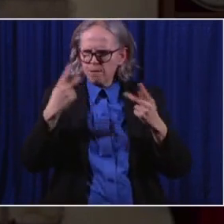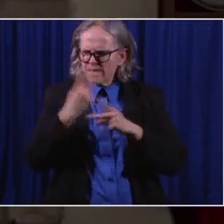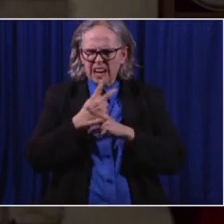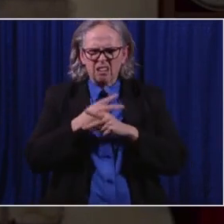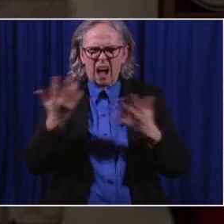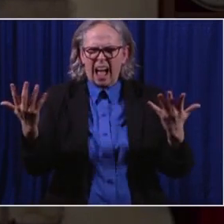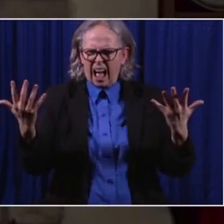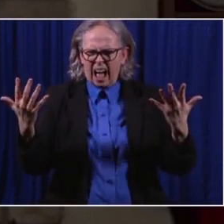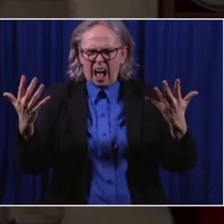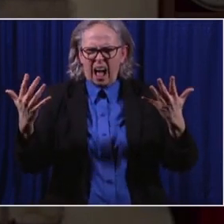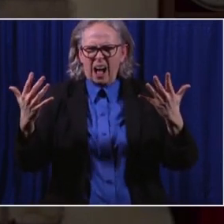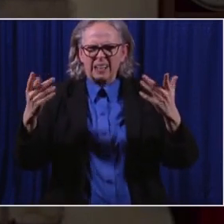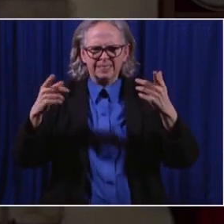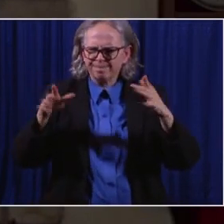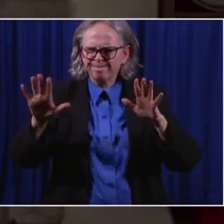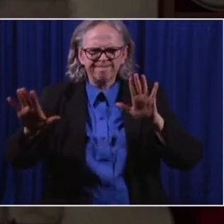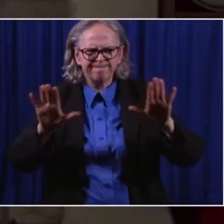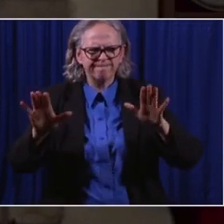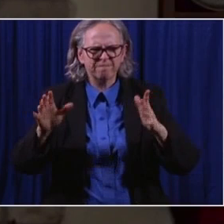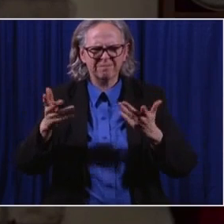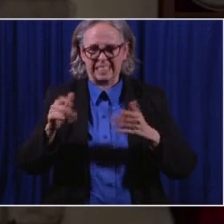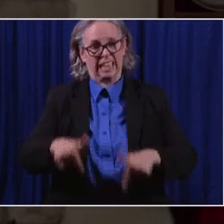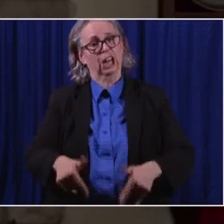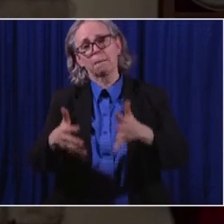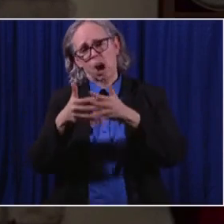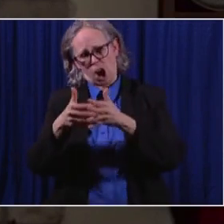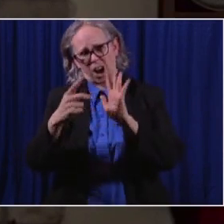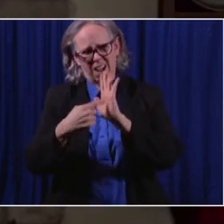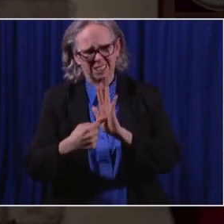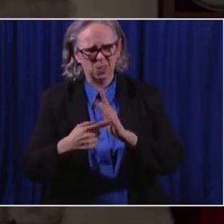to as Americans. That's a scarcity.